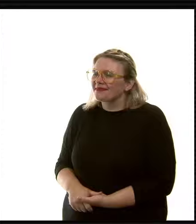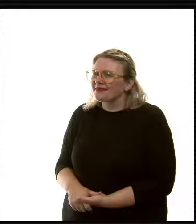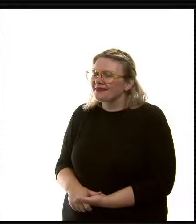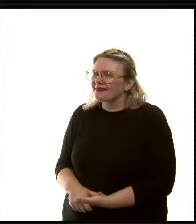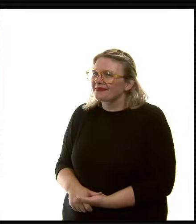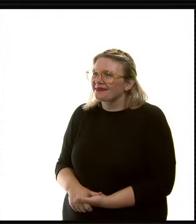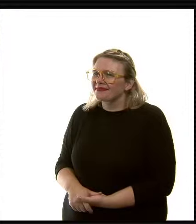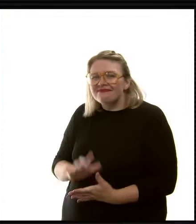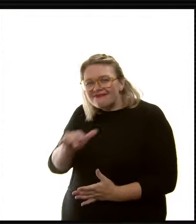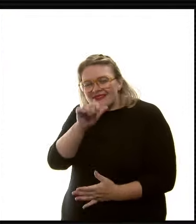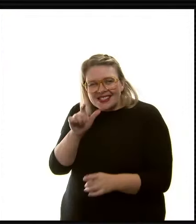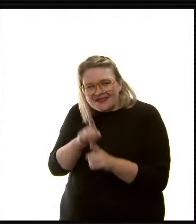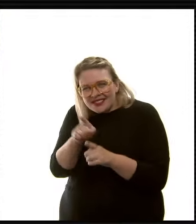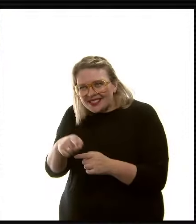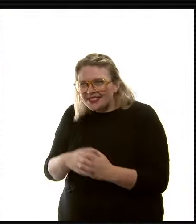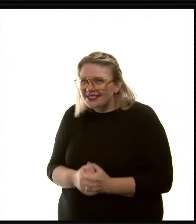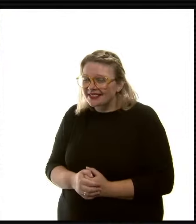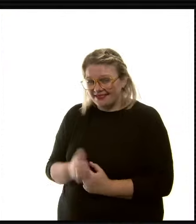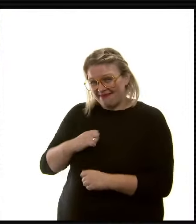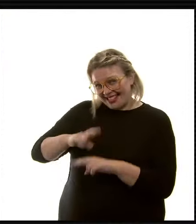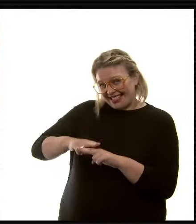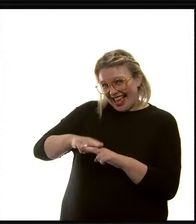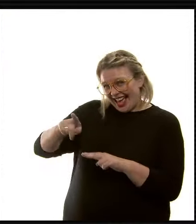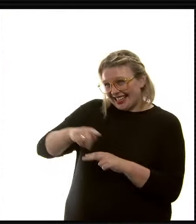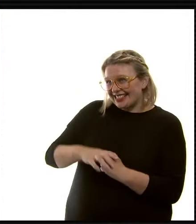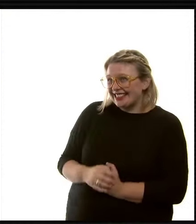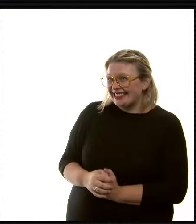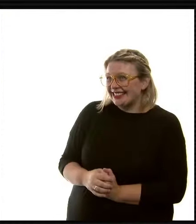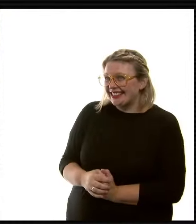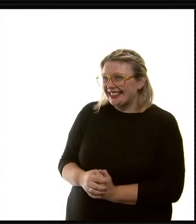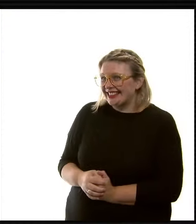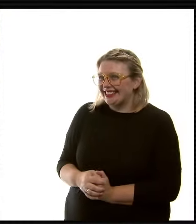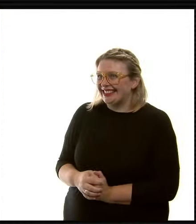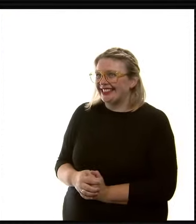Great to meet you. This is my dad. This is a good kind of mess to have.